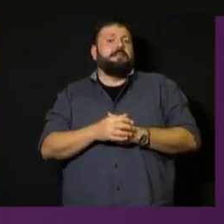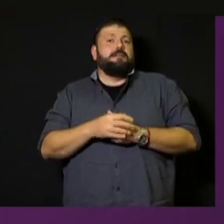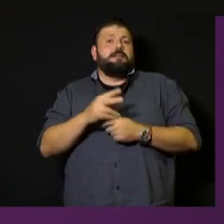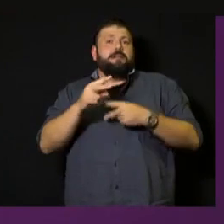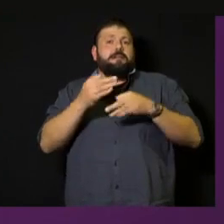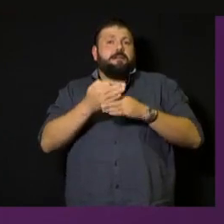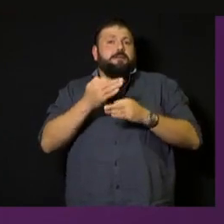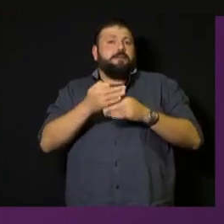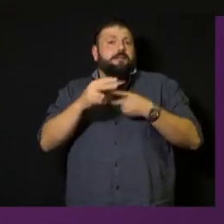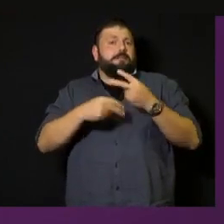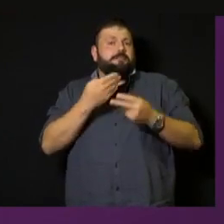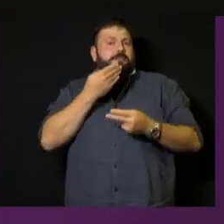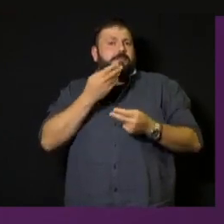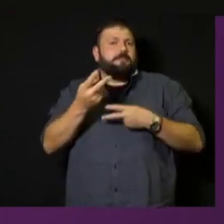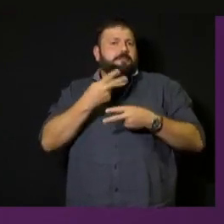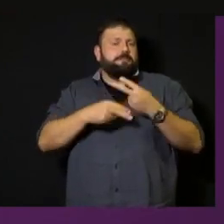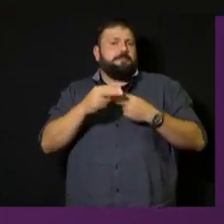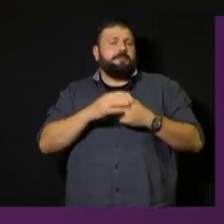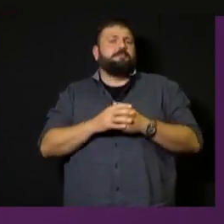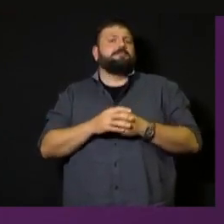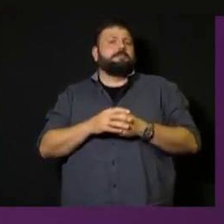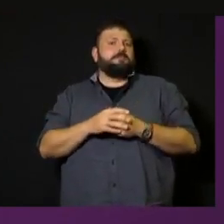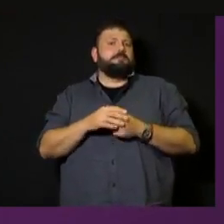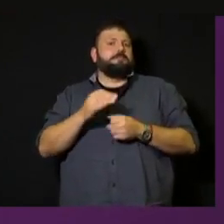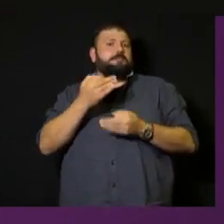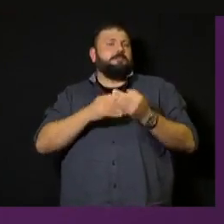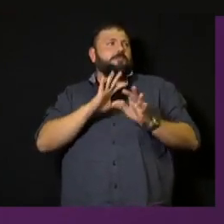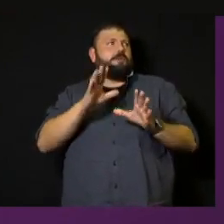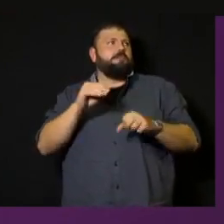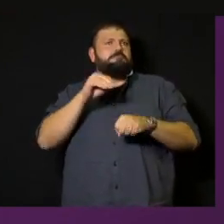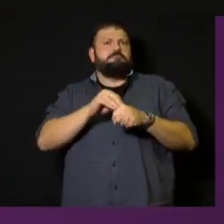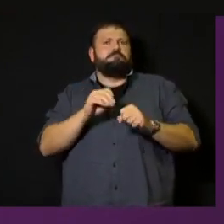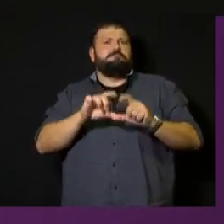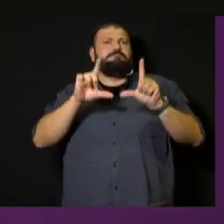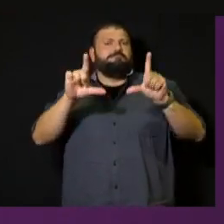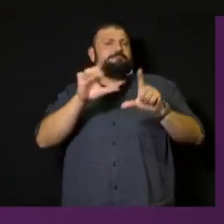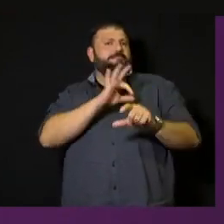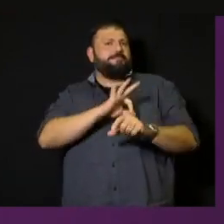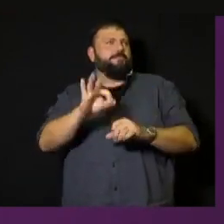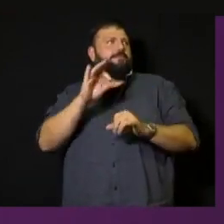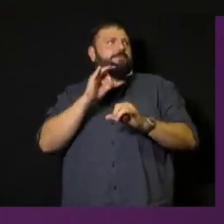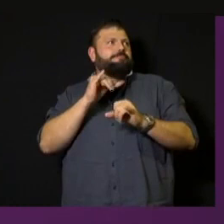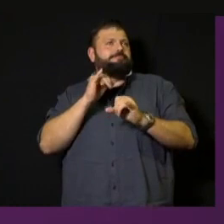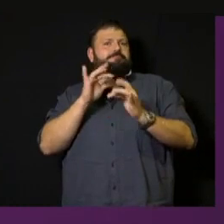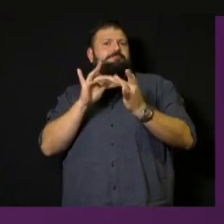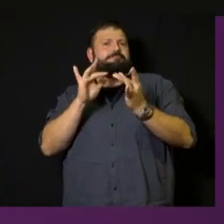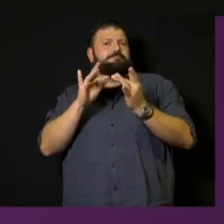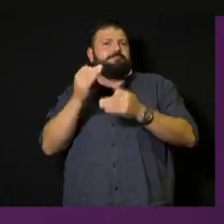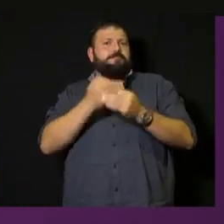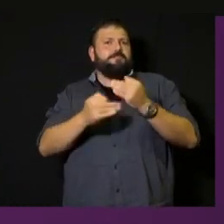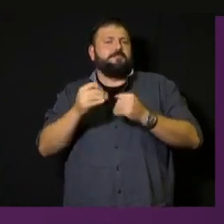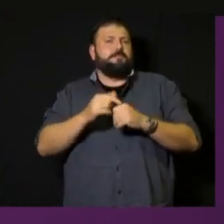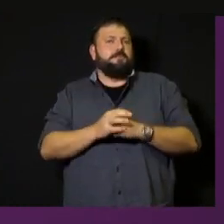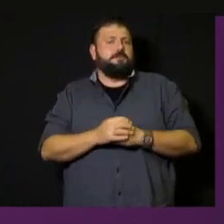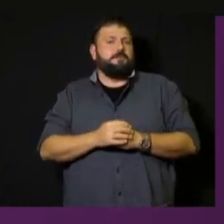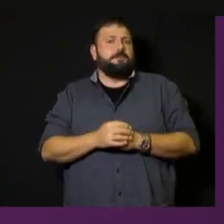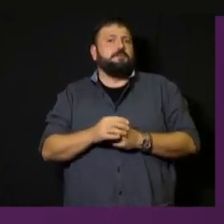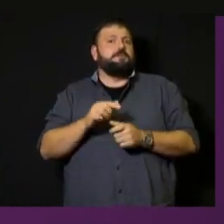up. Let's welcome Welfen, who joined the panel. We